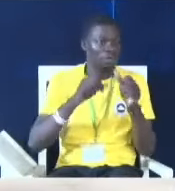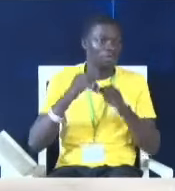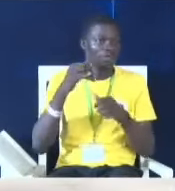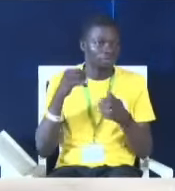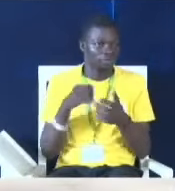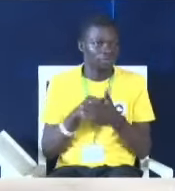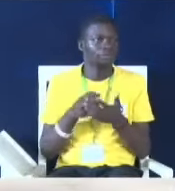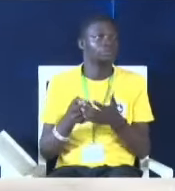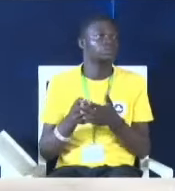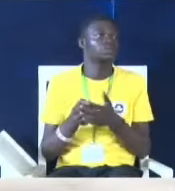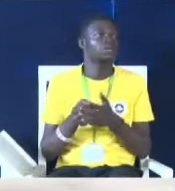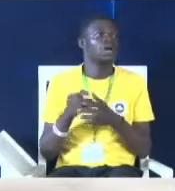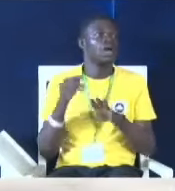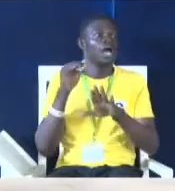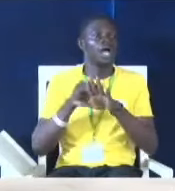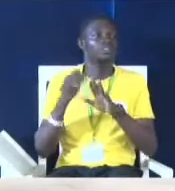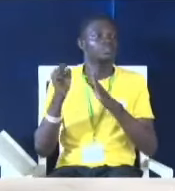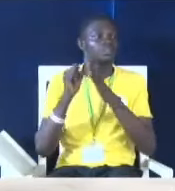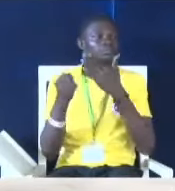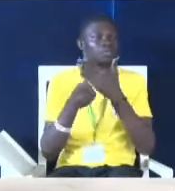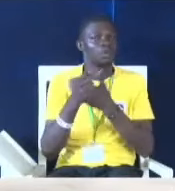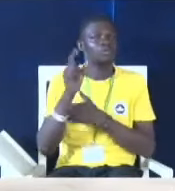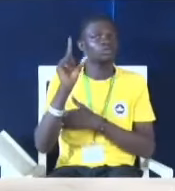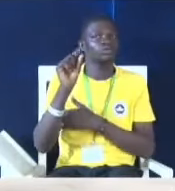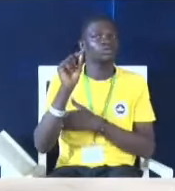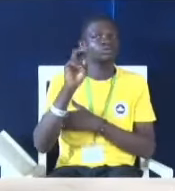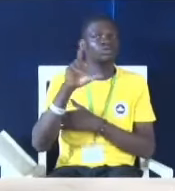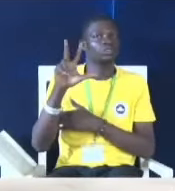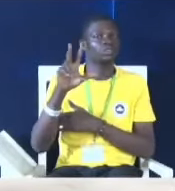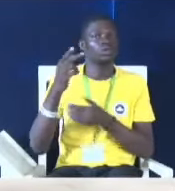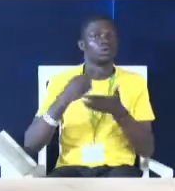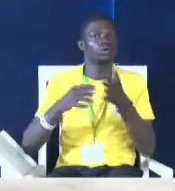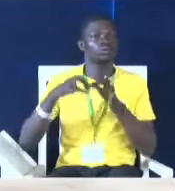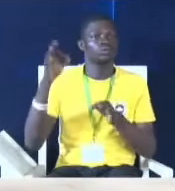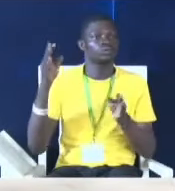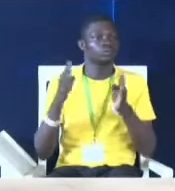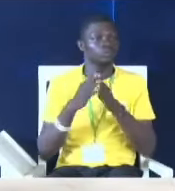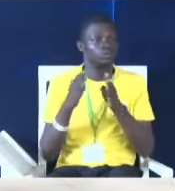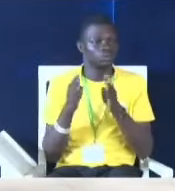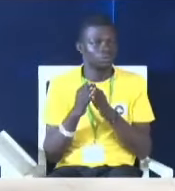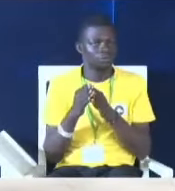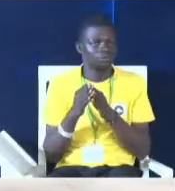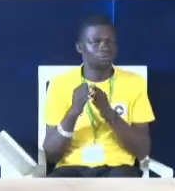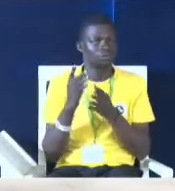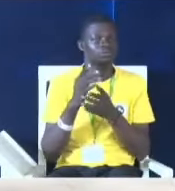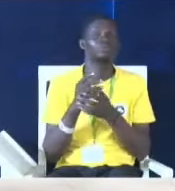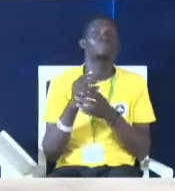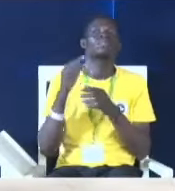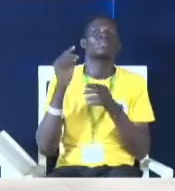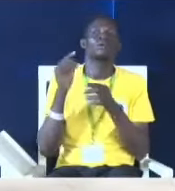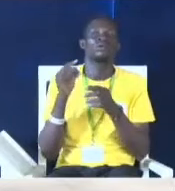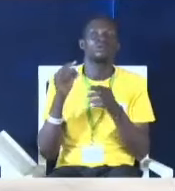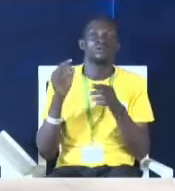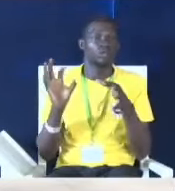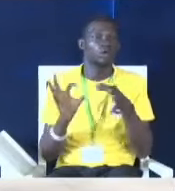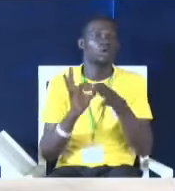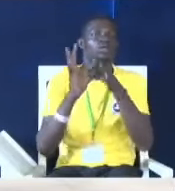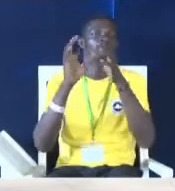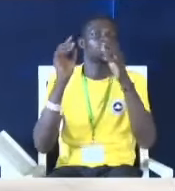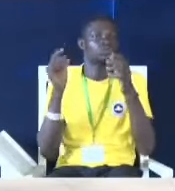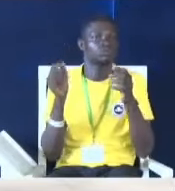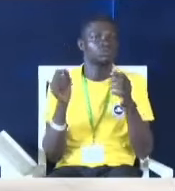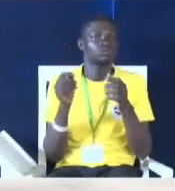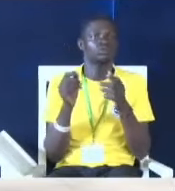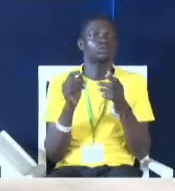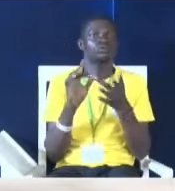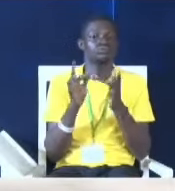this. At the September 2023 Holy Ghost service, to which he connected,